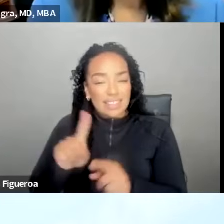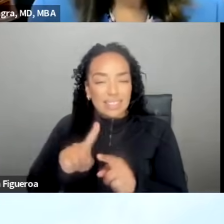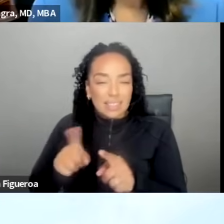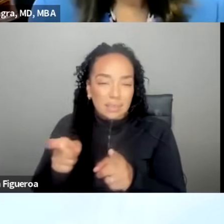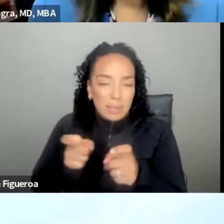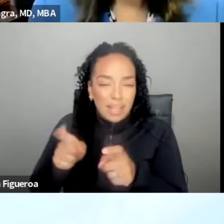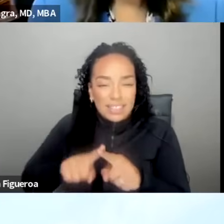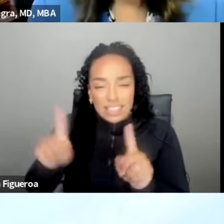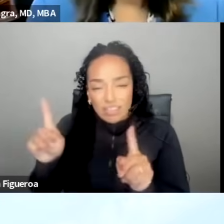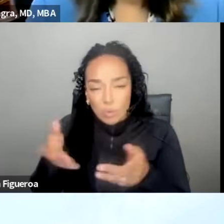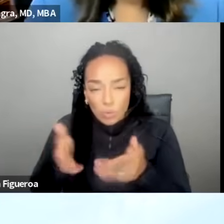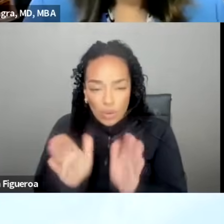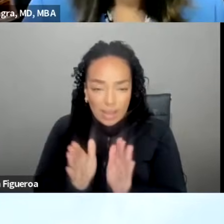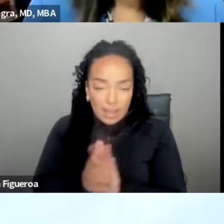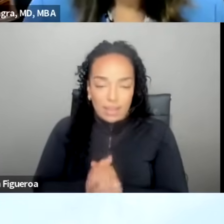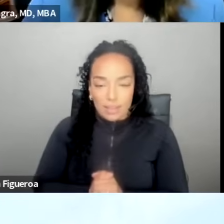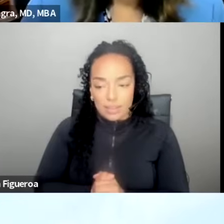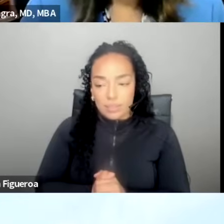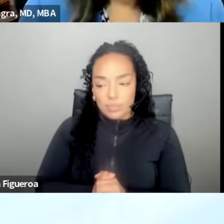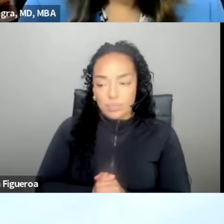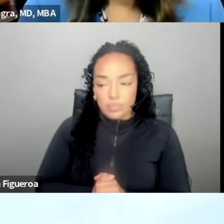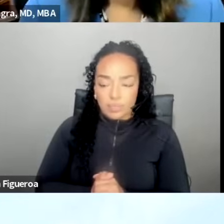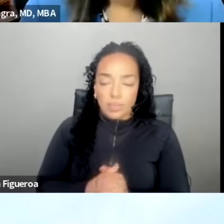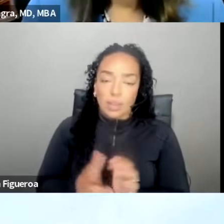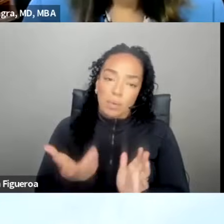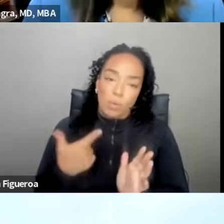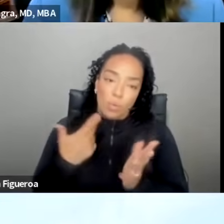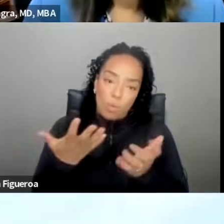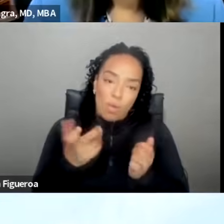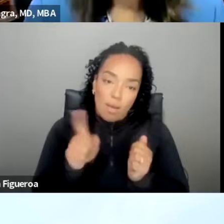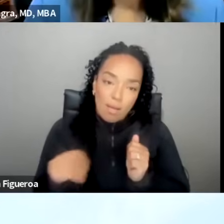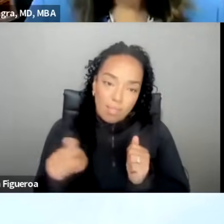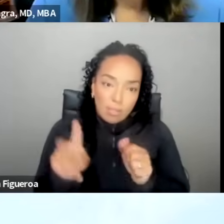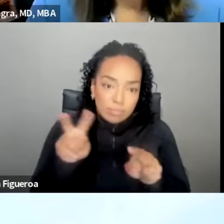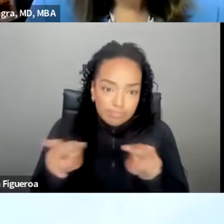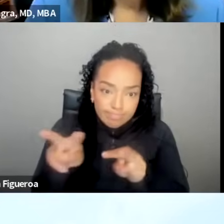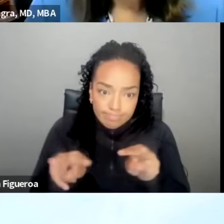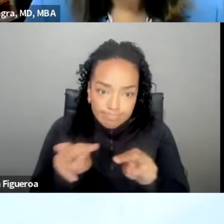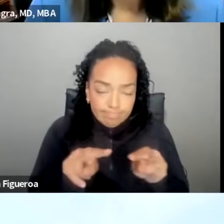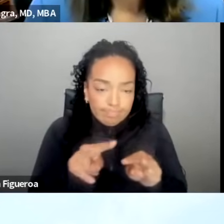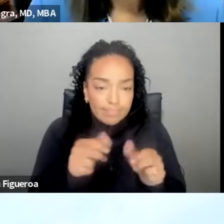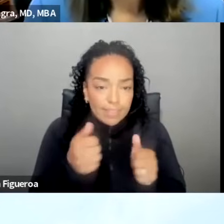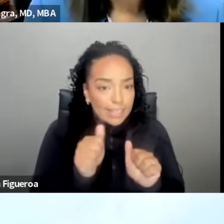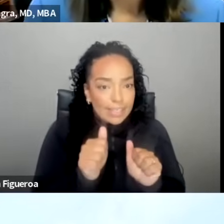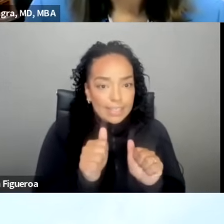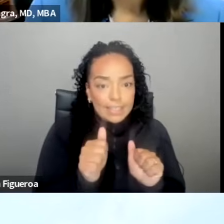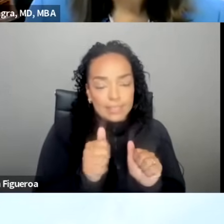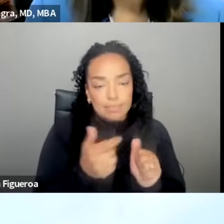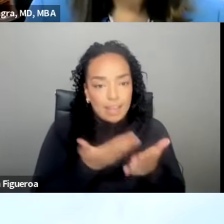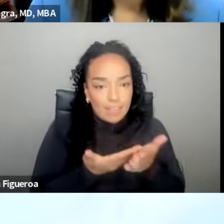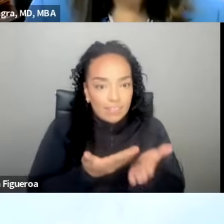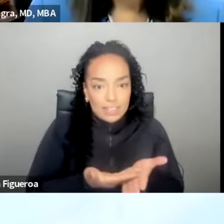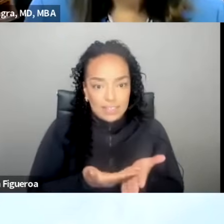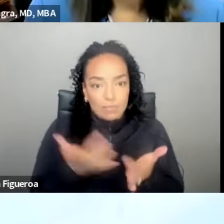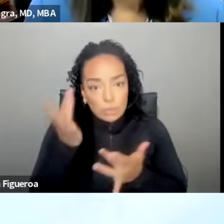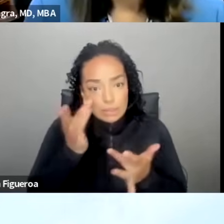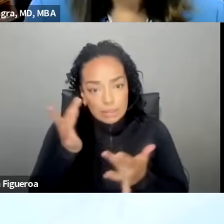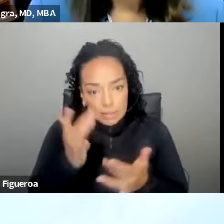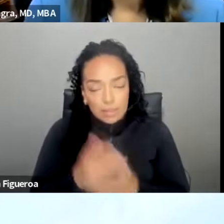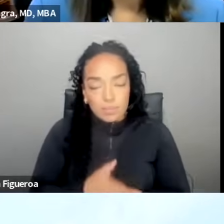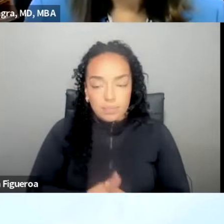risk profile, but we certainly want them to be monitoring for any evidence of clinical signs.